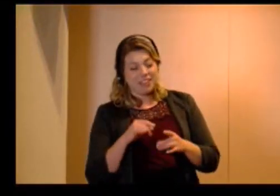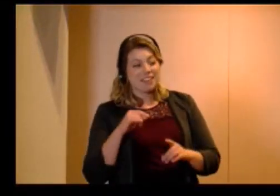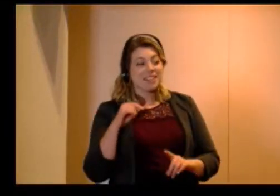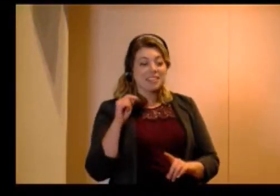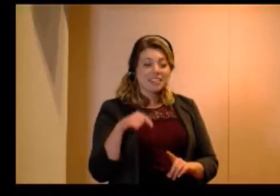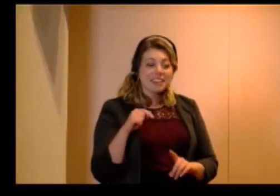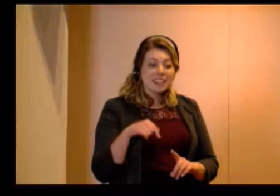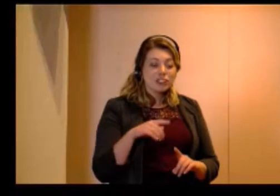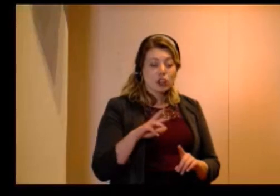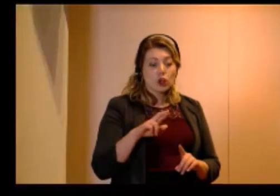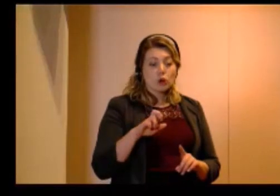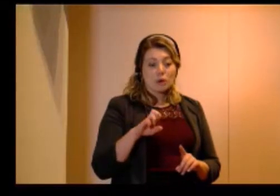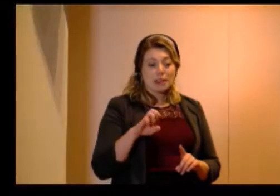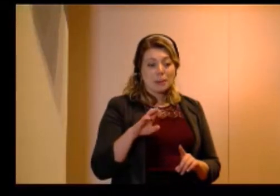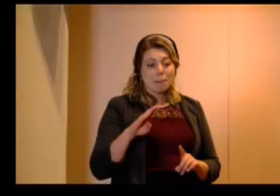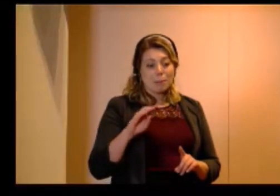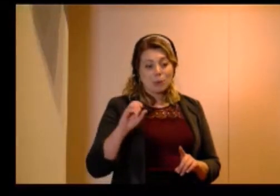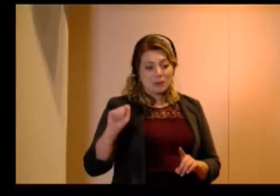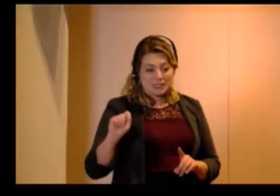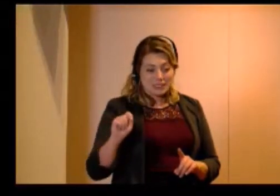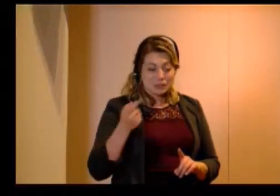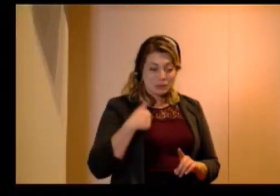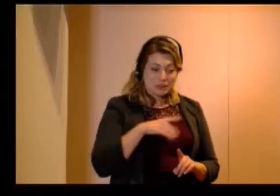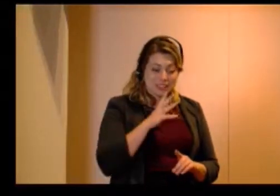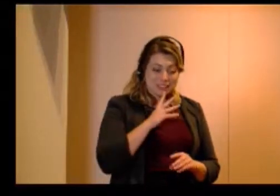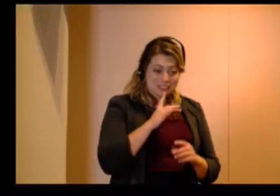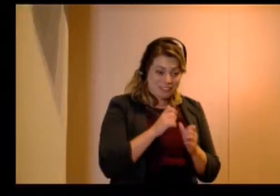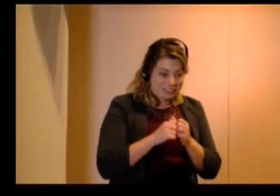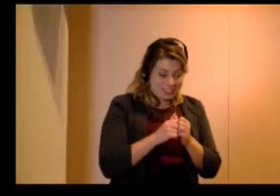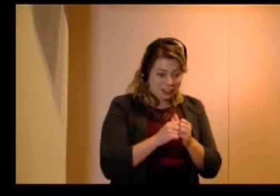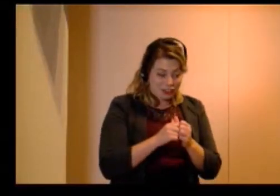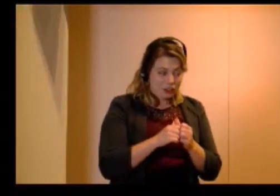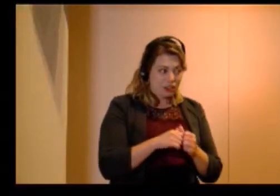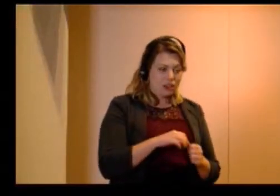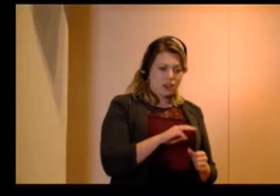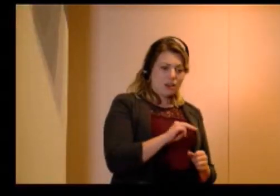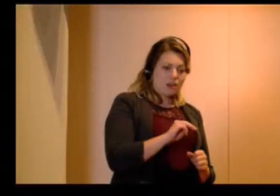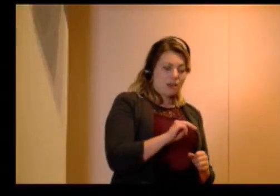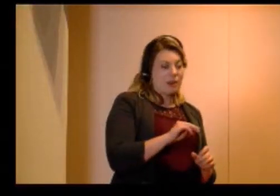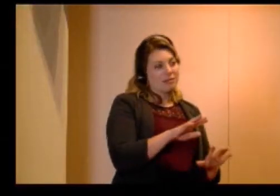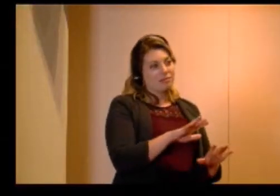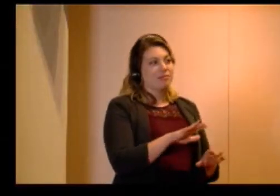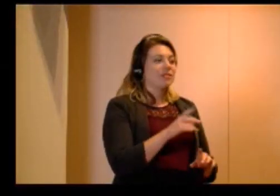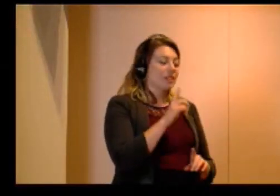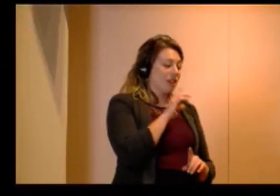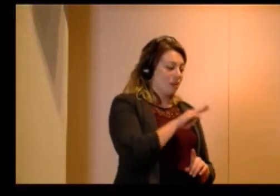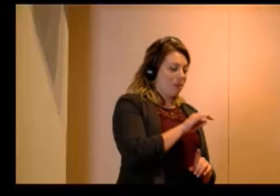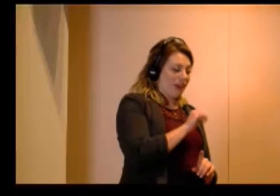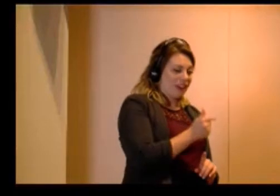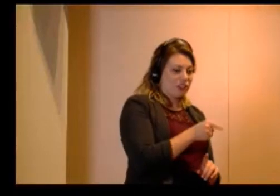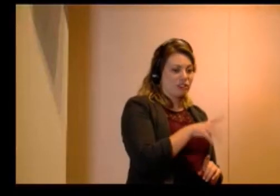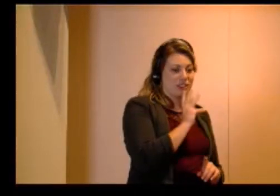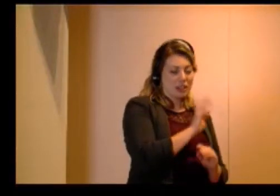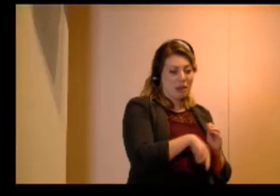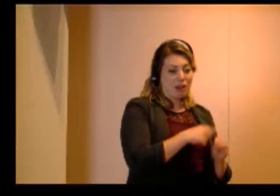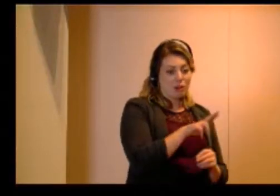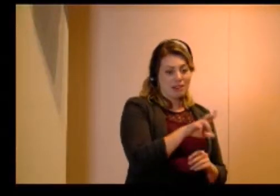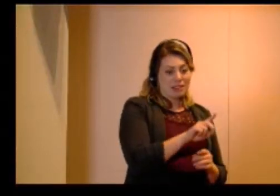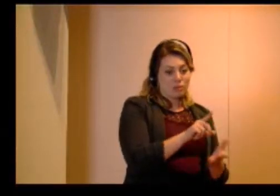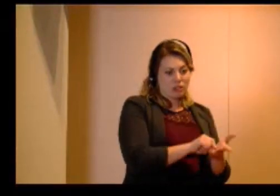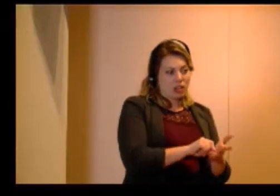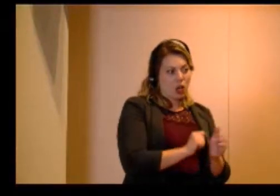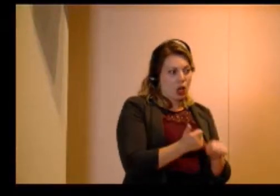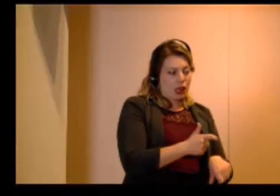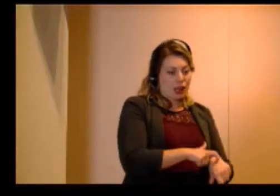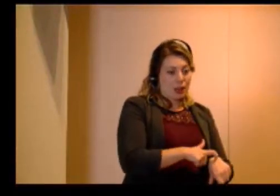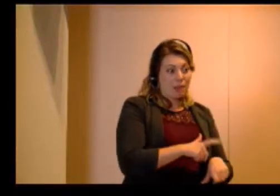when we first talked together, Meghan was 3D printing all the time. That's all she talked about. And then we got on